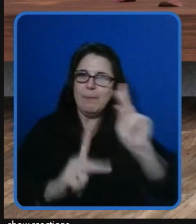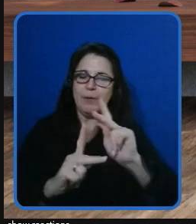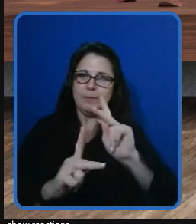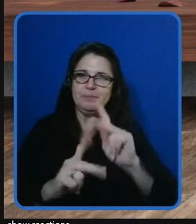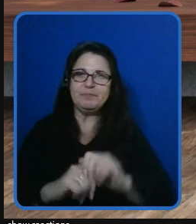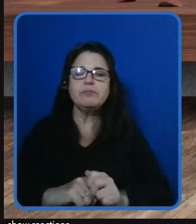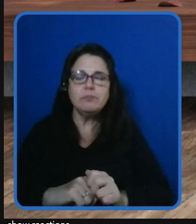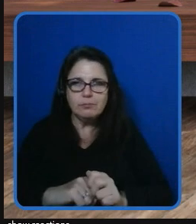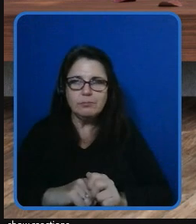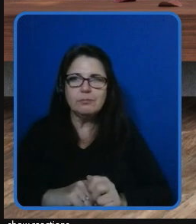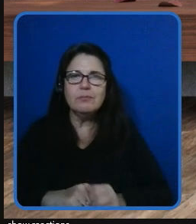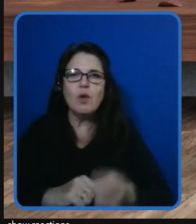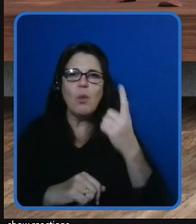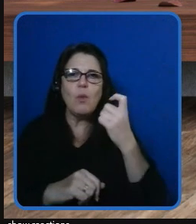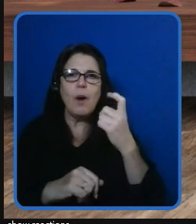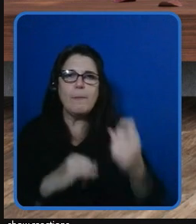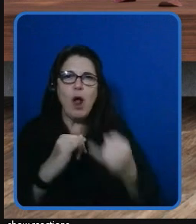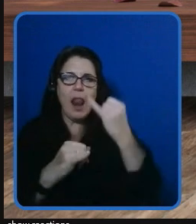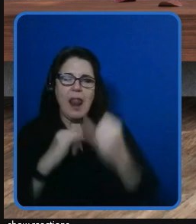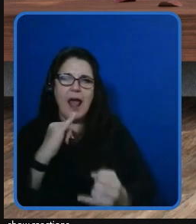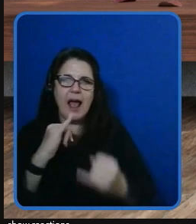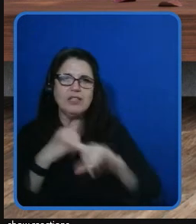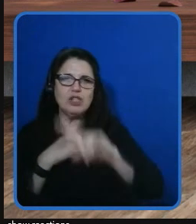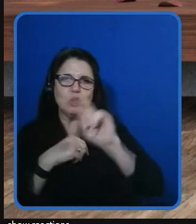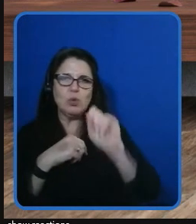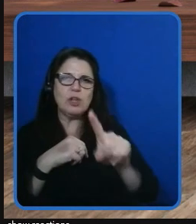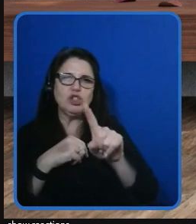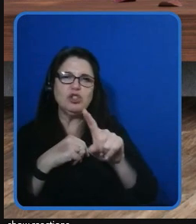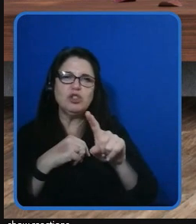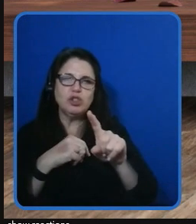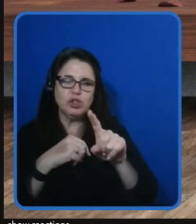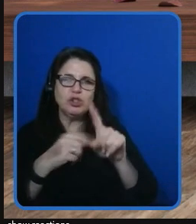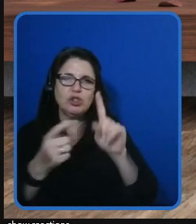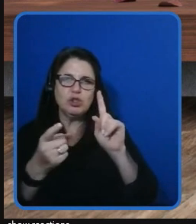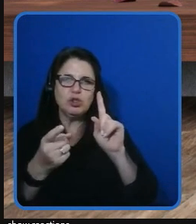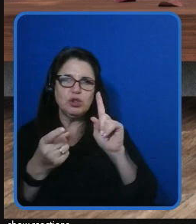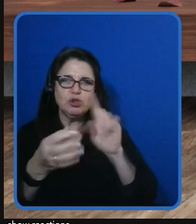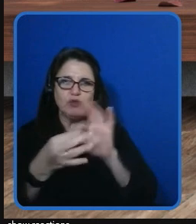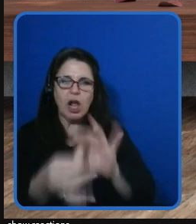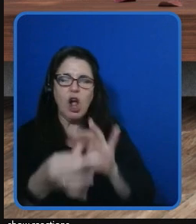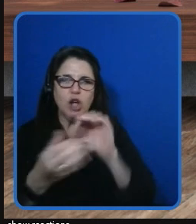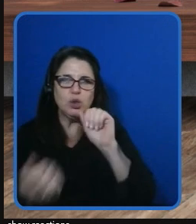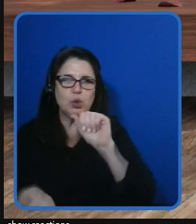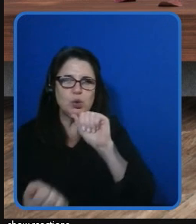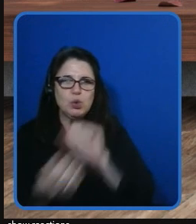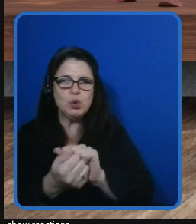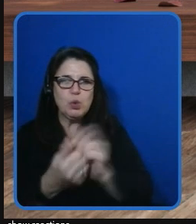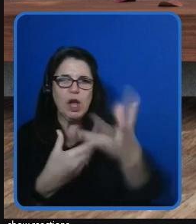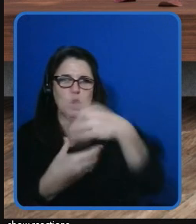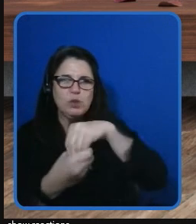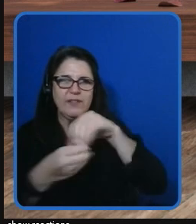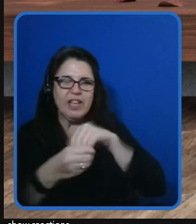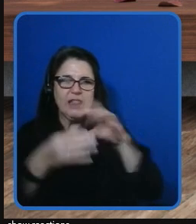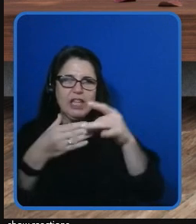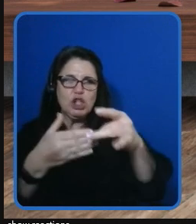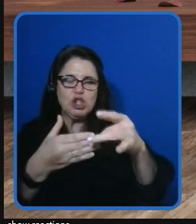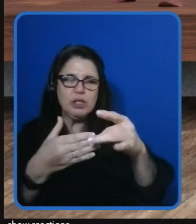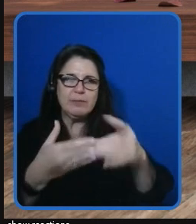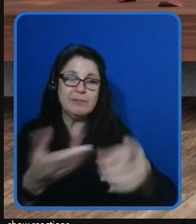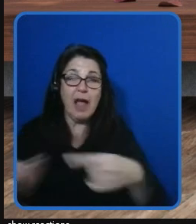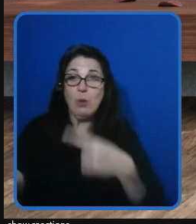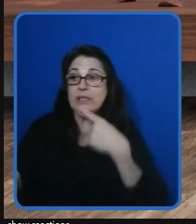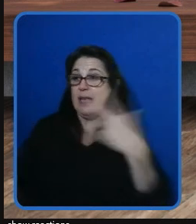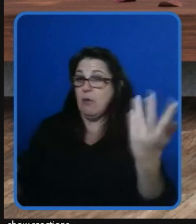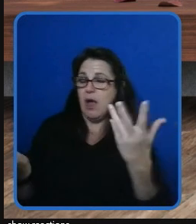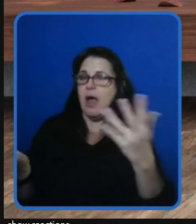call to action for the audience with regards to inclusive leadership. Yeah, absolutely. So I would say lean into the hard conversations.